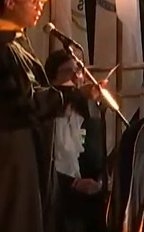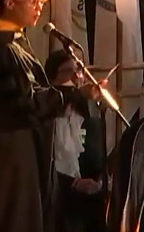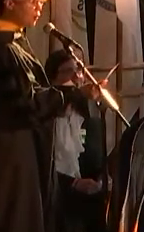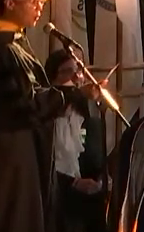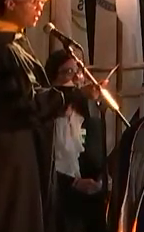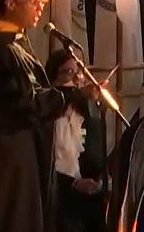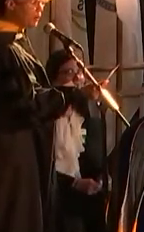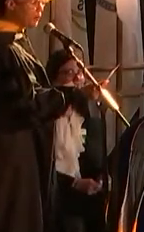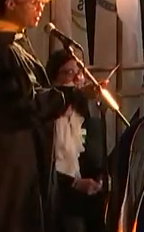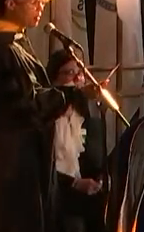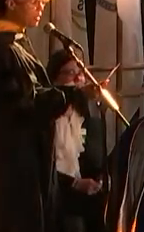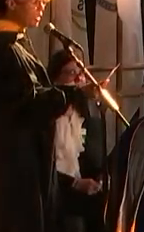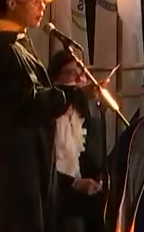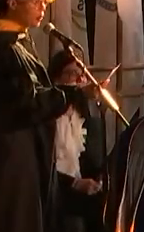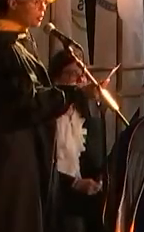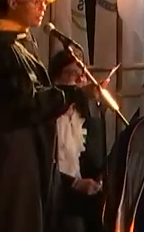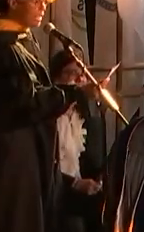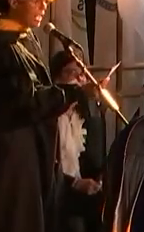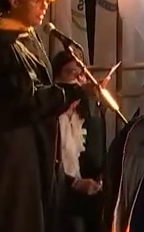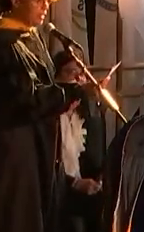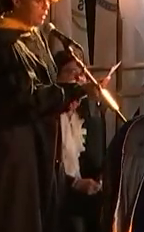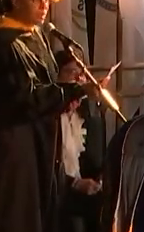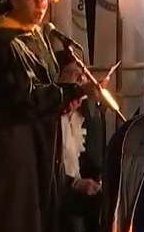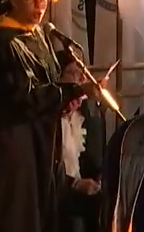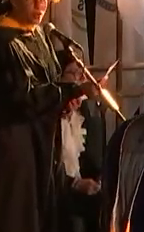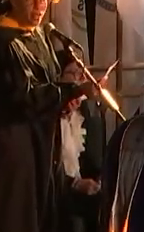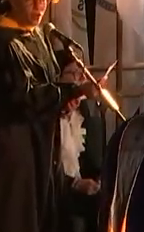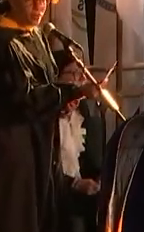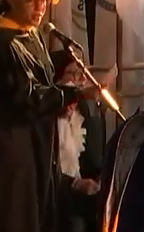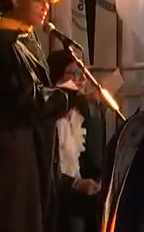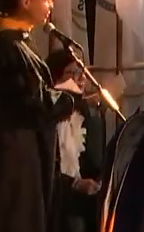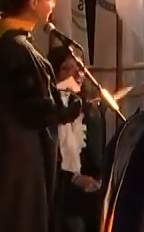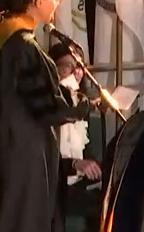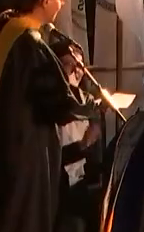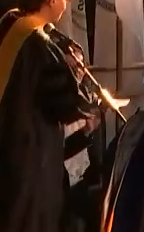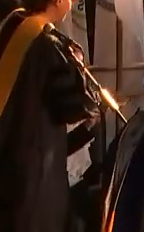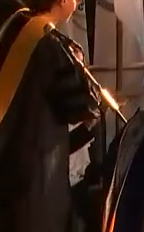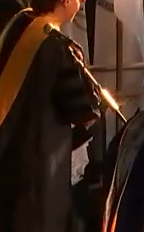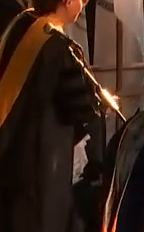Judith Flore Simo Tagney, cum laude.